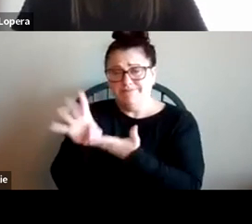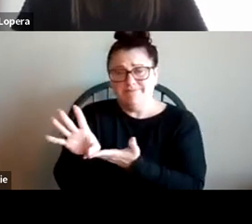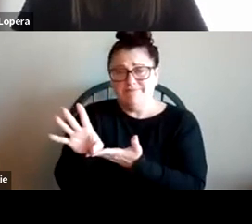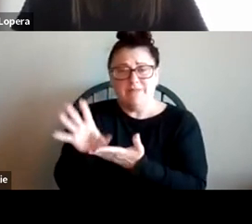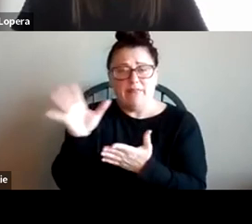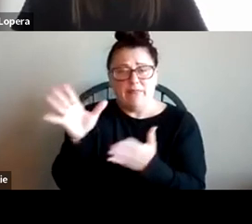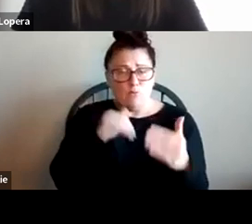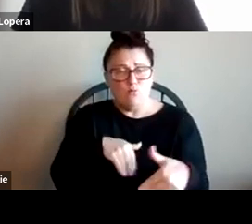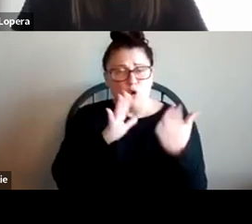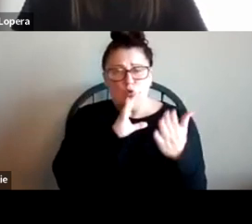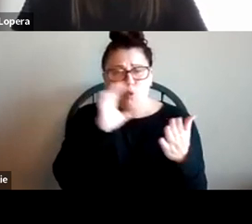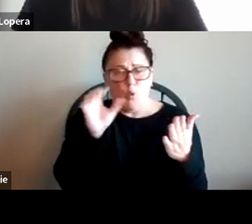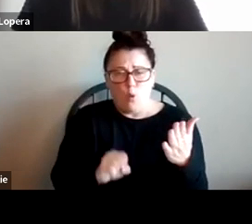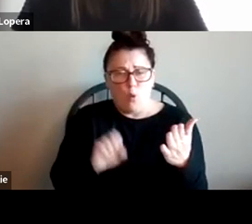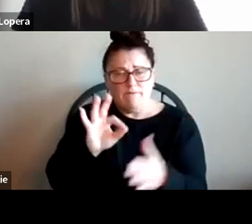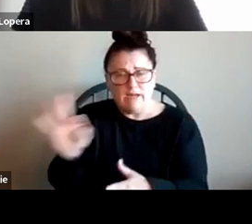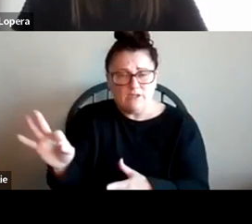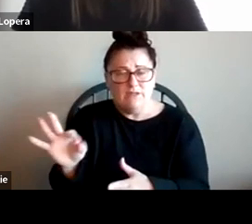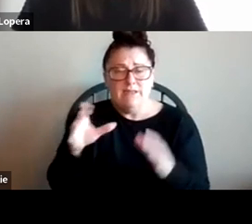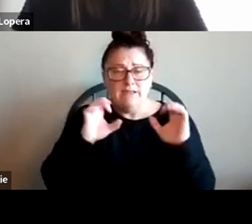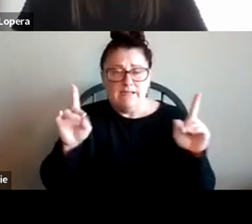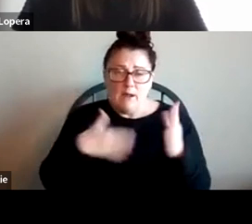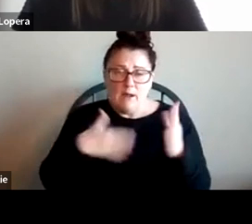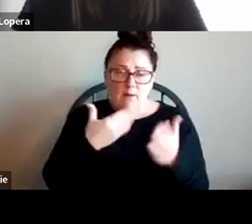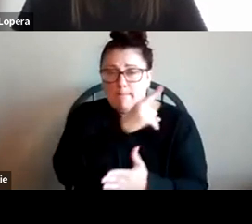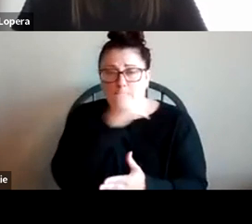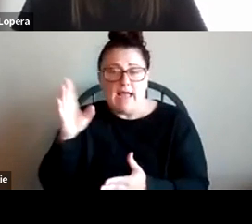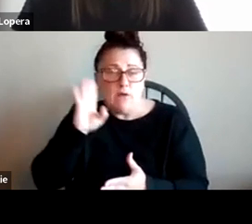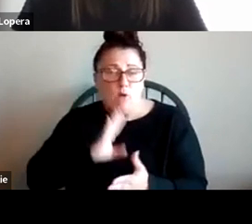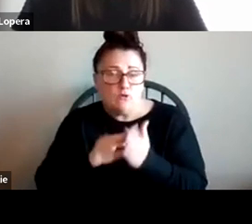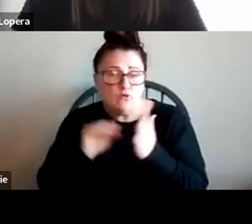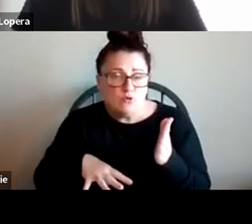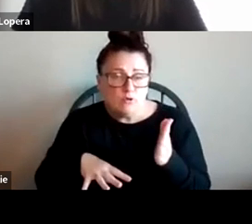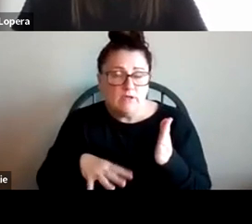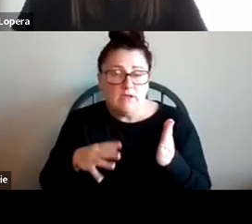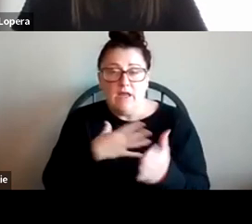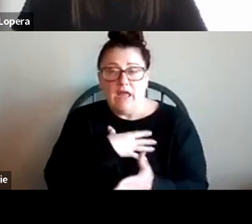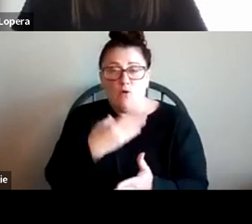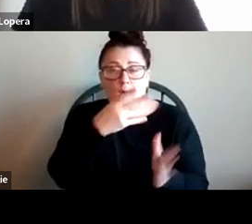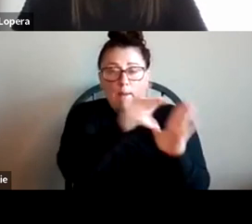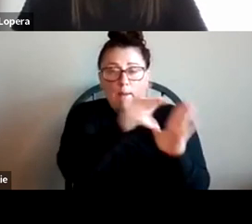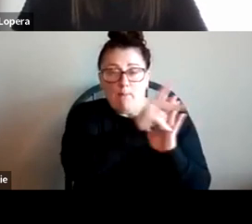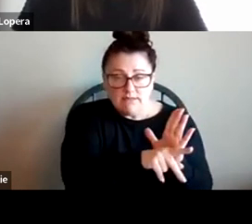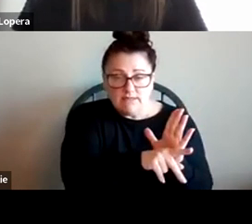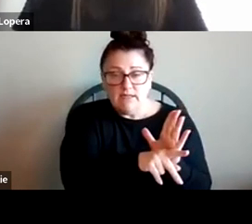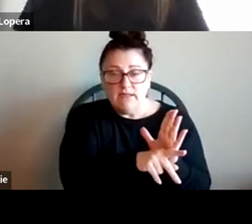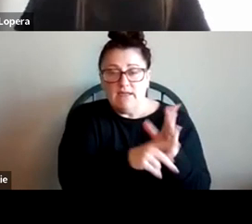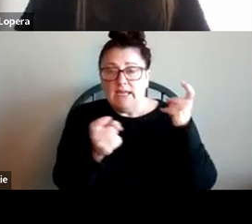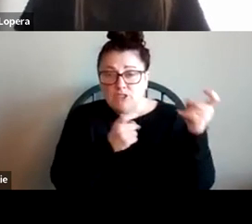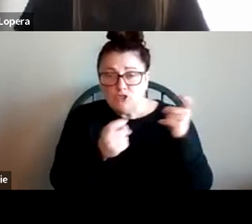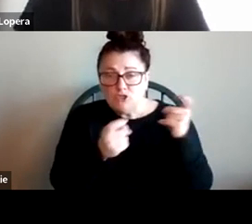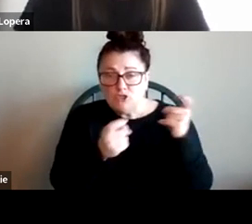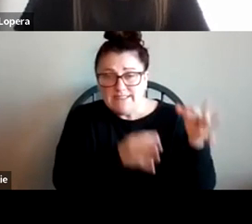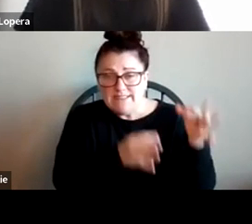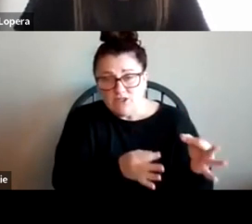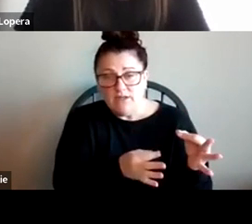missionary approach to educating majority Black and brown students. We have white policymakers who are in charge of making decisions,